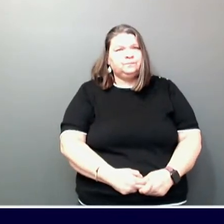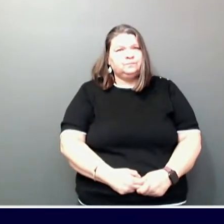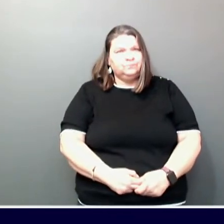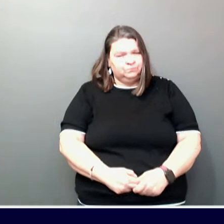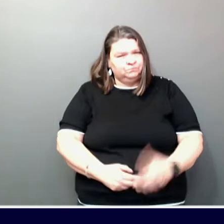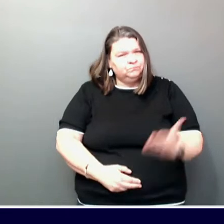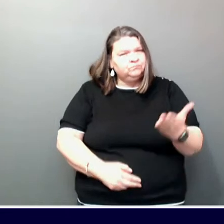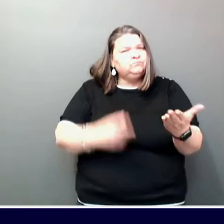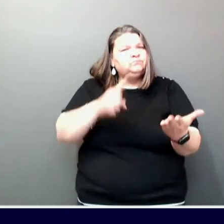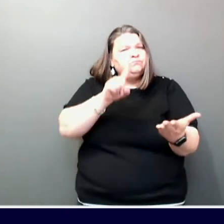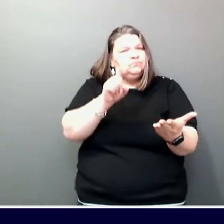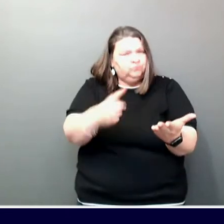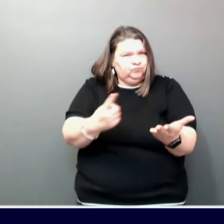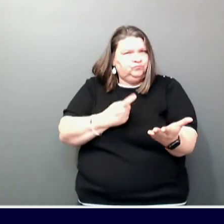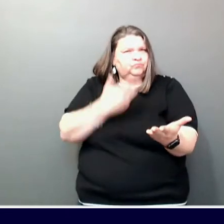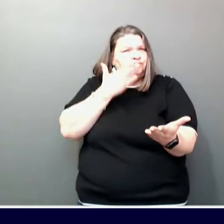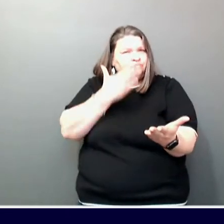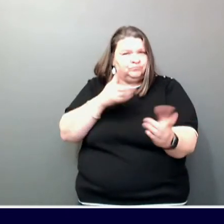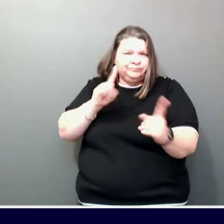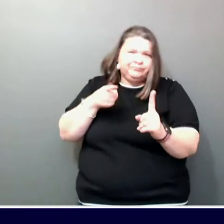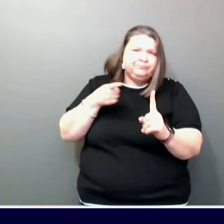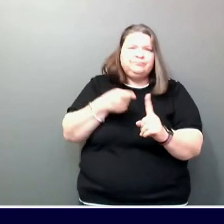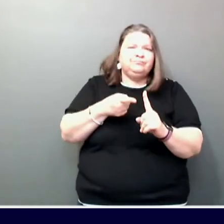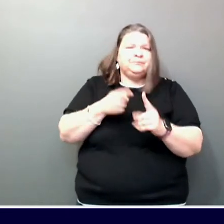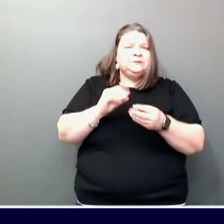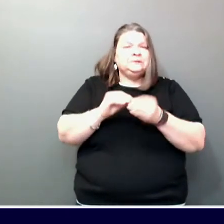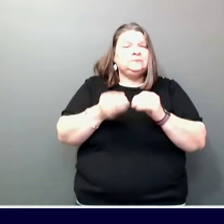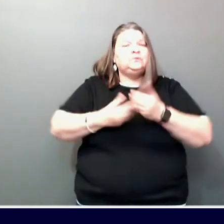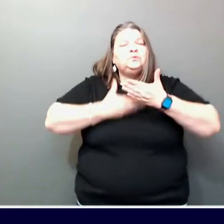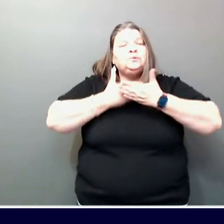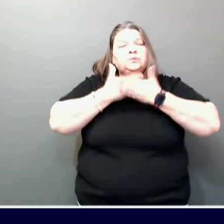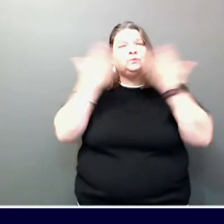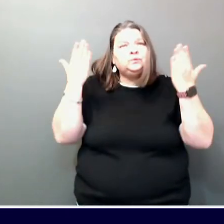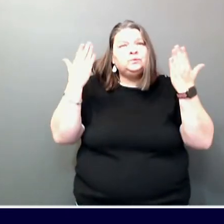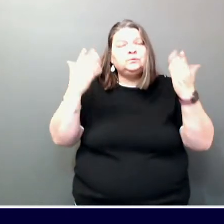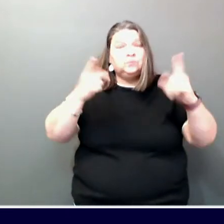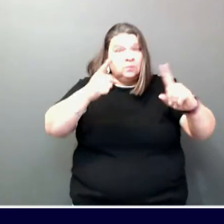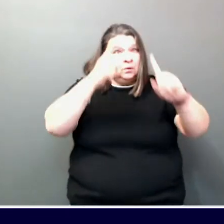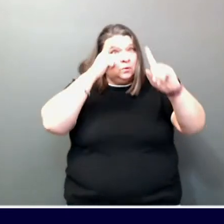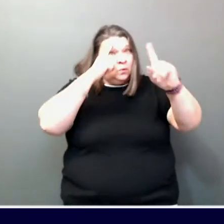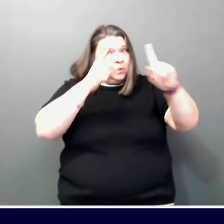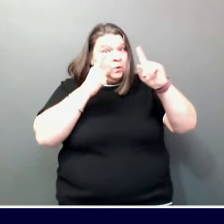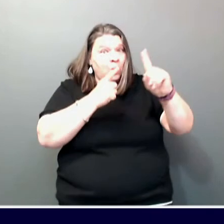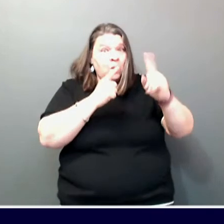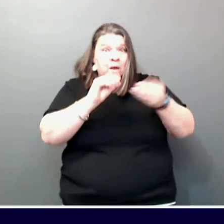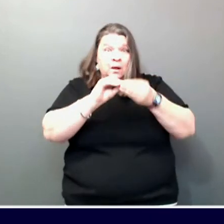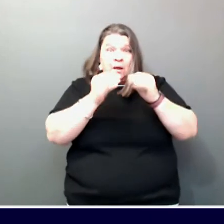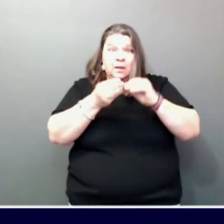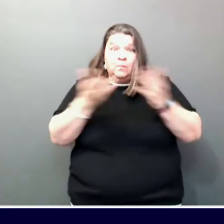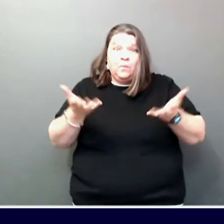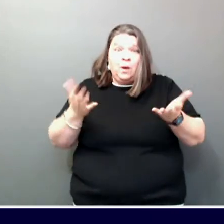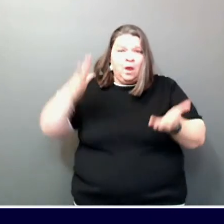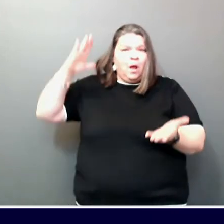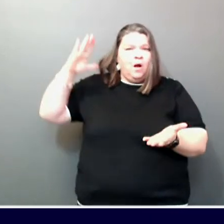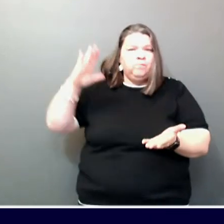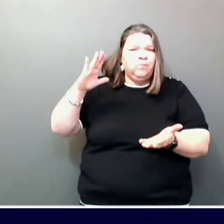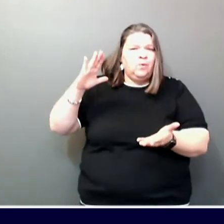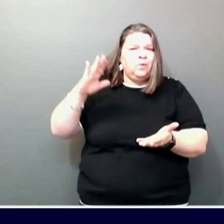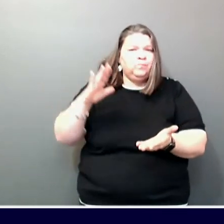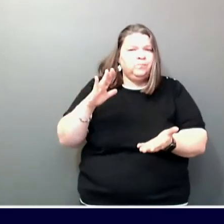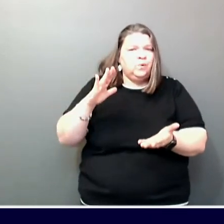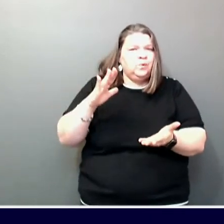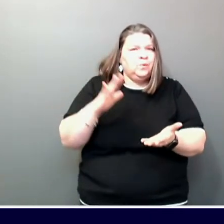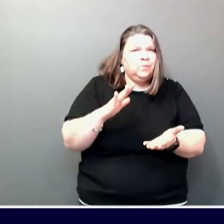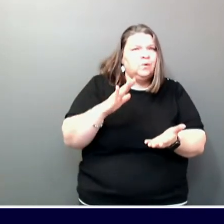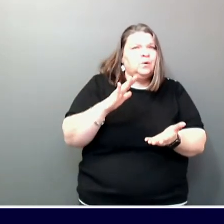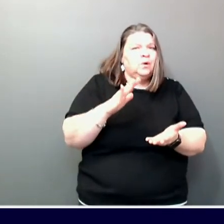I mentioned some of the metrics that we have been looking at, things like hospitalization rates, wastewater testing rates, looking for COVID